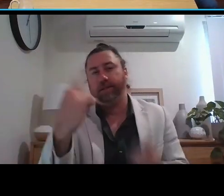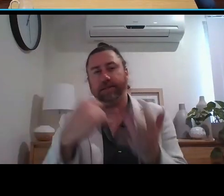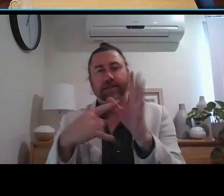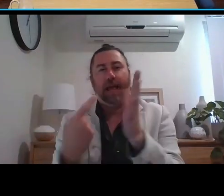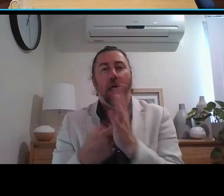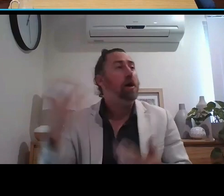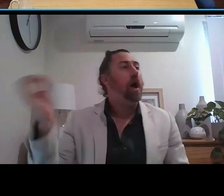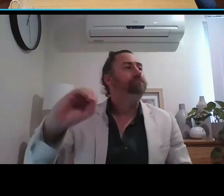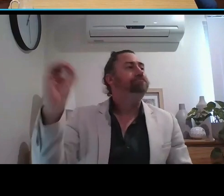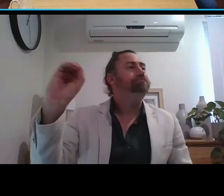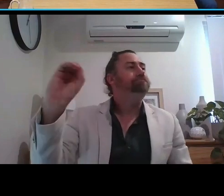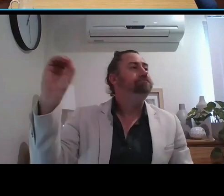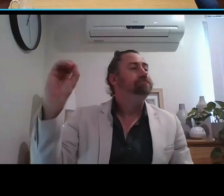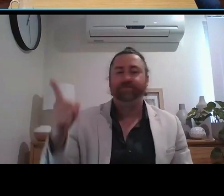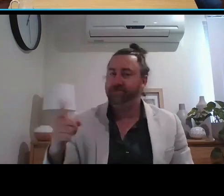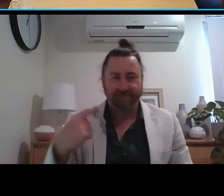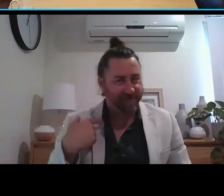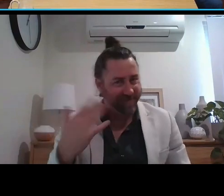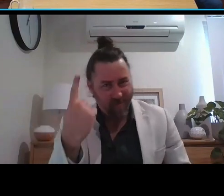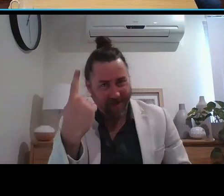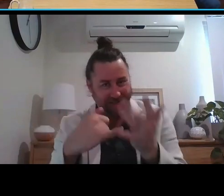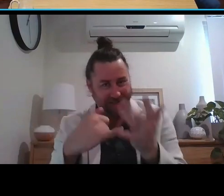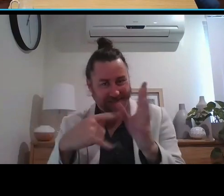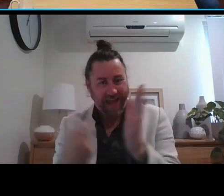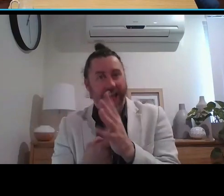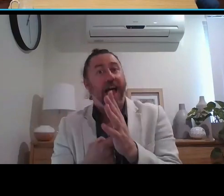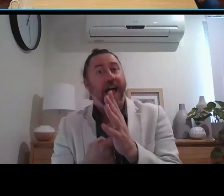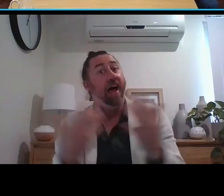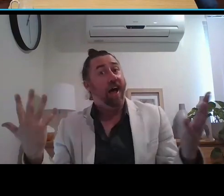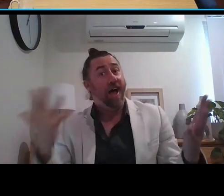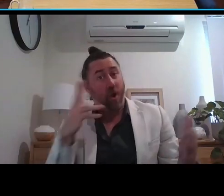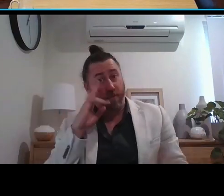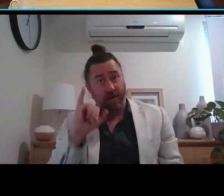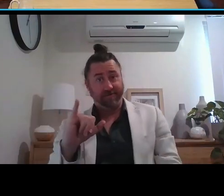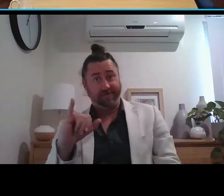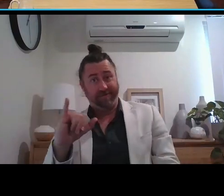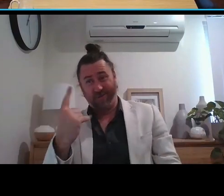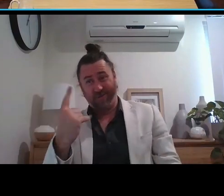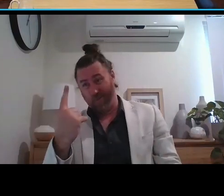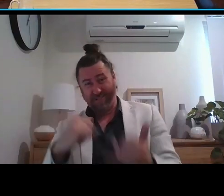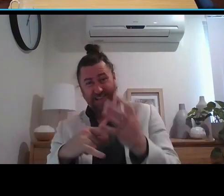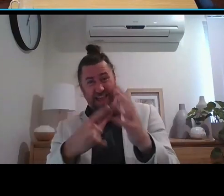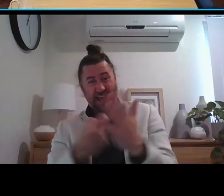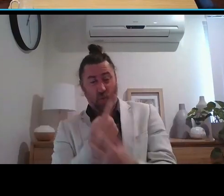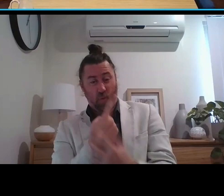in these categories, and these results will flow into your overall rating.